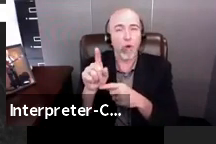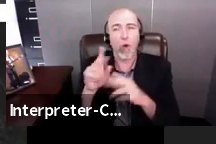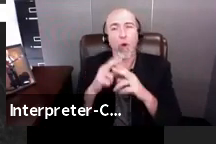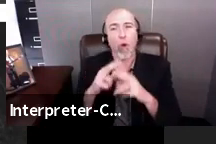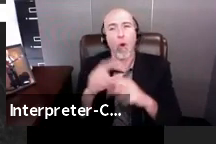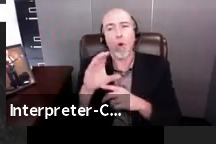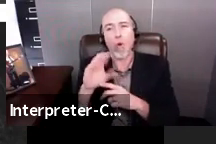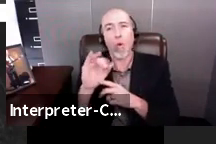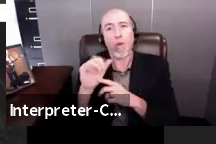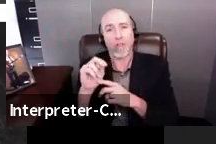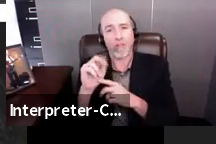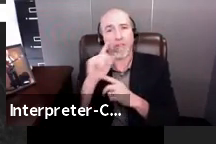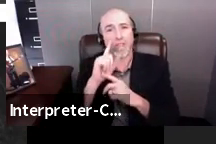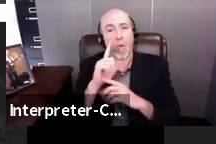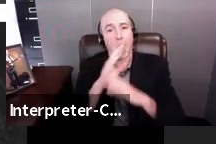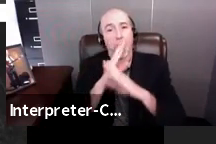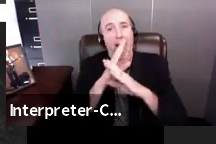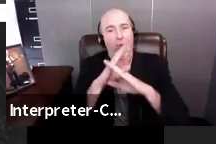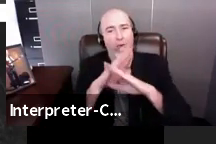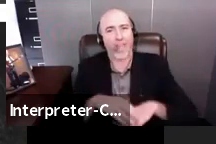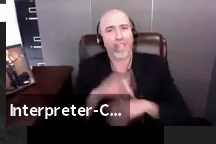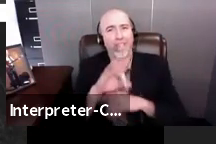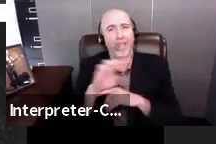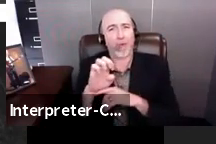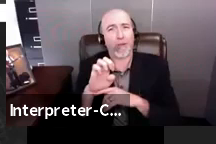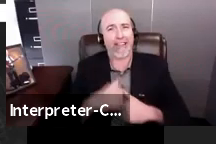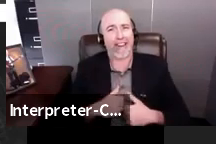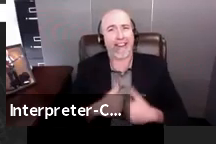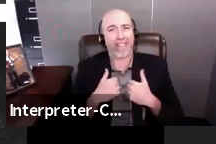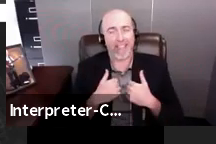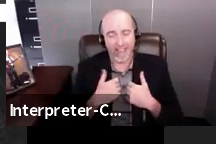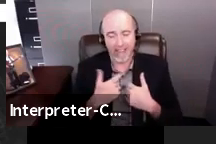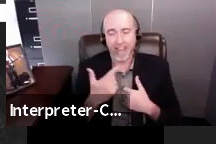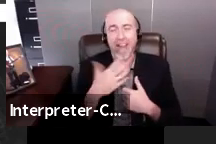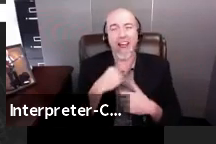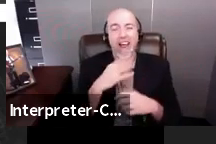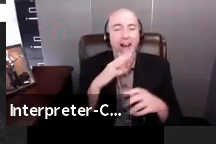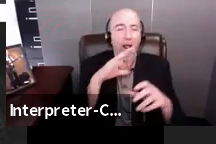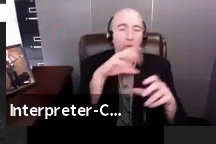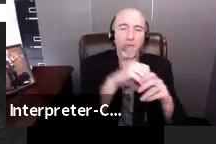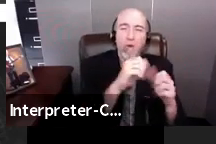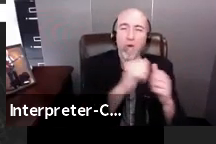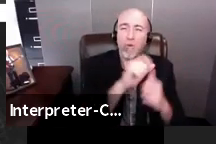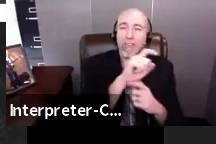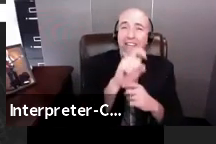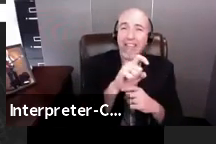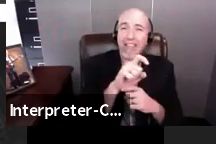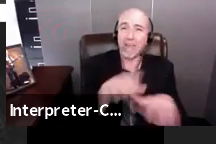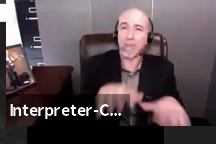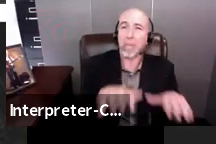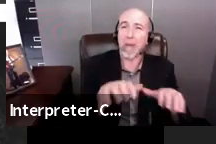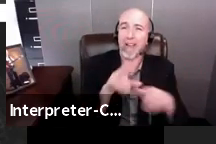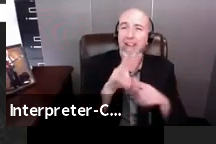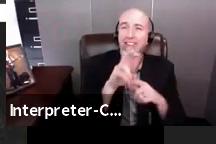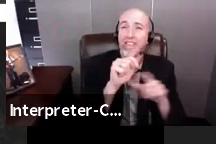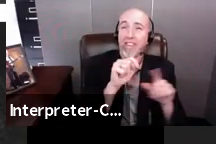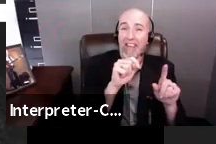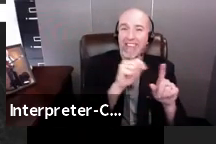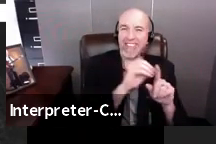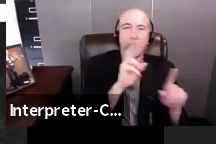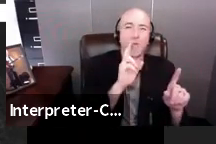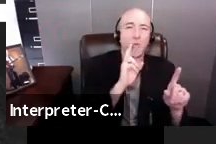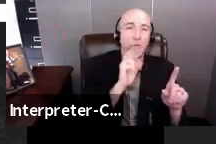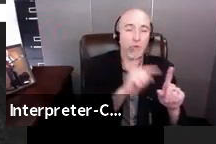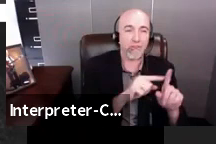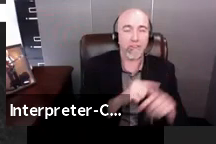Barrier-Free Living. And I also was involved with the Texas Paralyzed Veterans there in Houston.